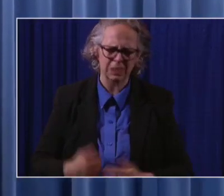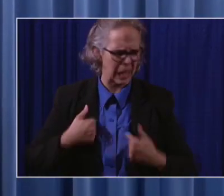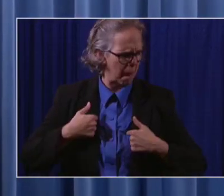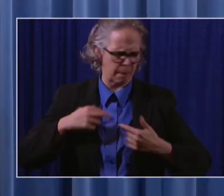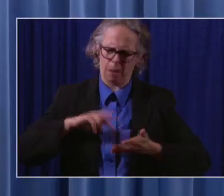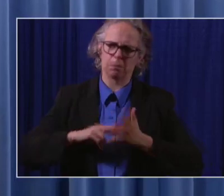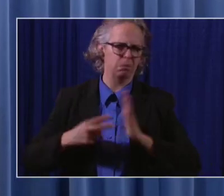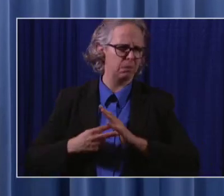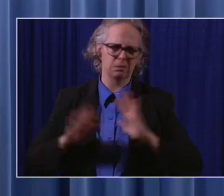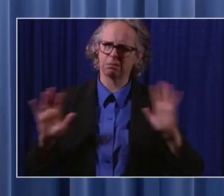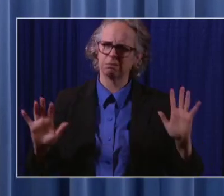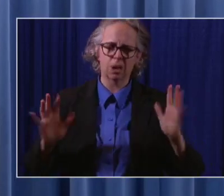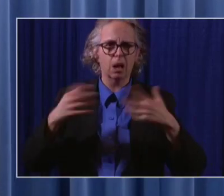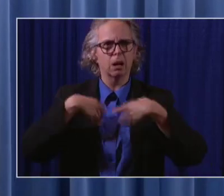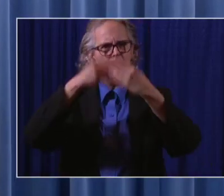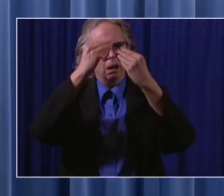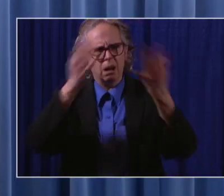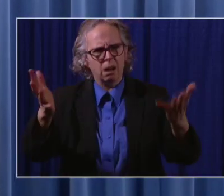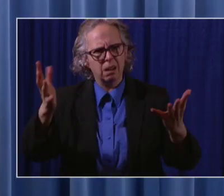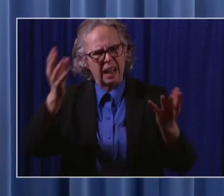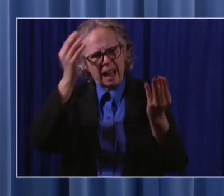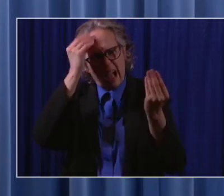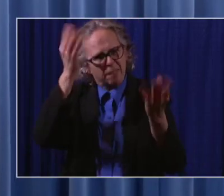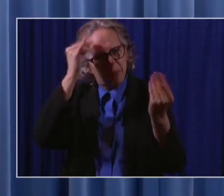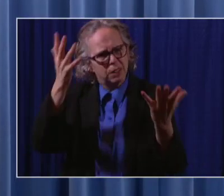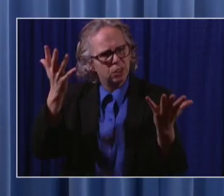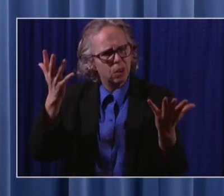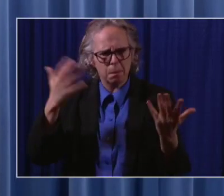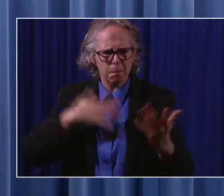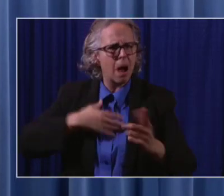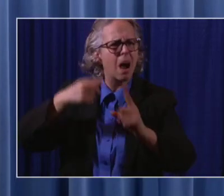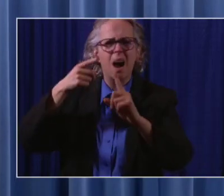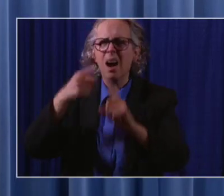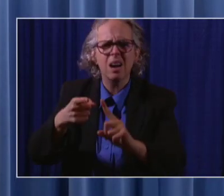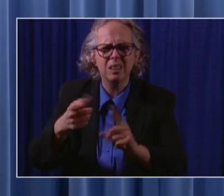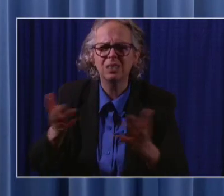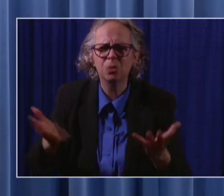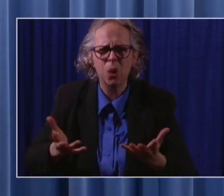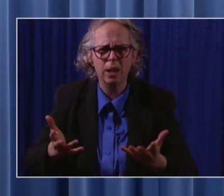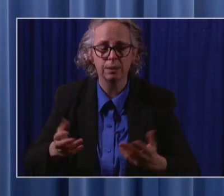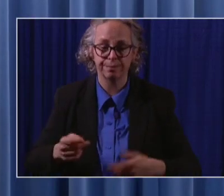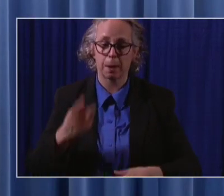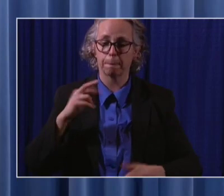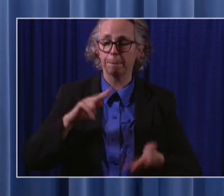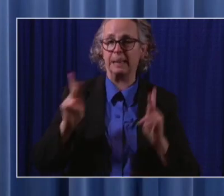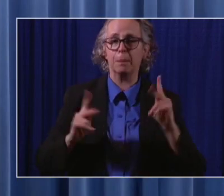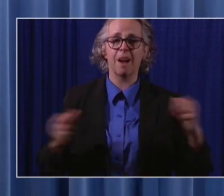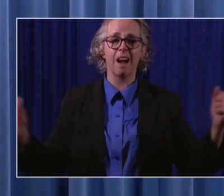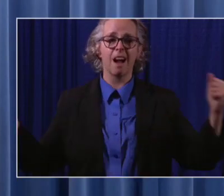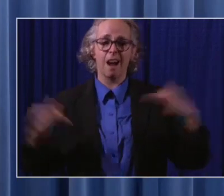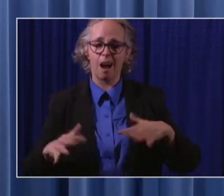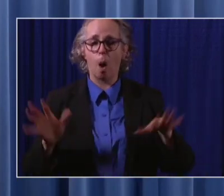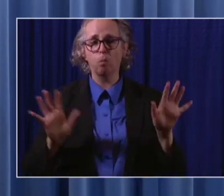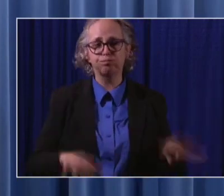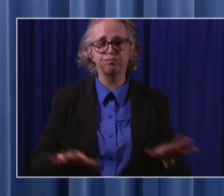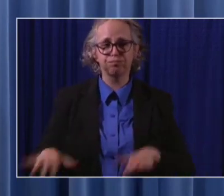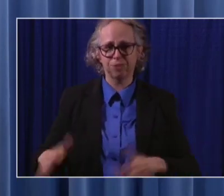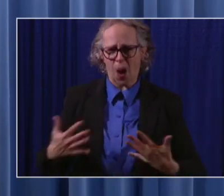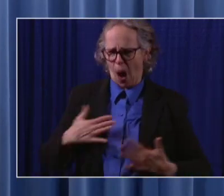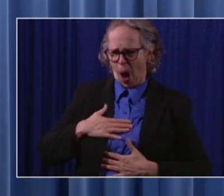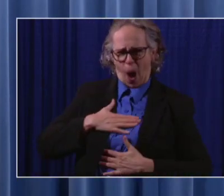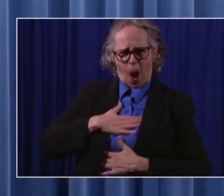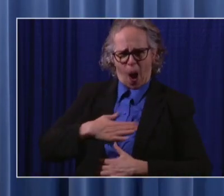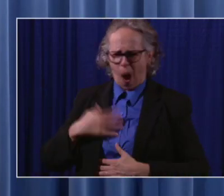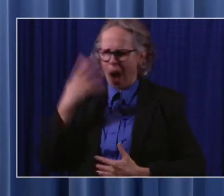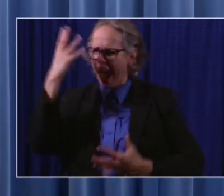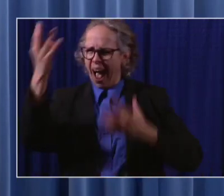was necessarily bad. The point is that in casual events when we're having fun, this thing can spread,